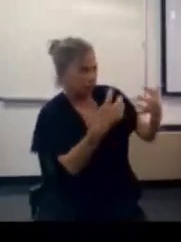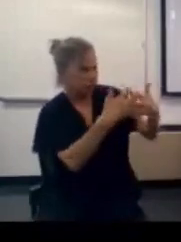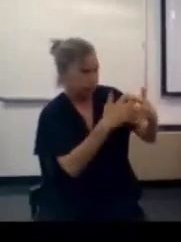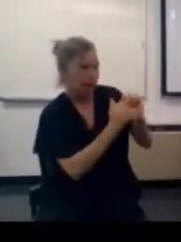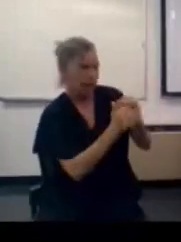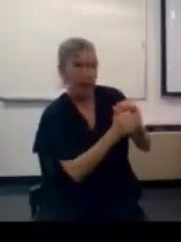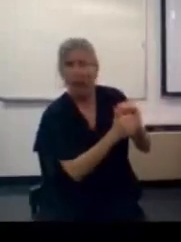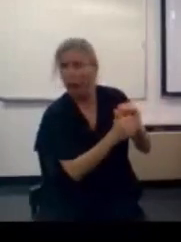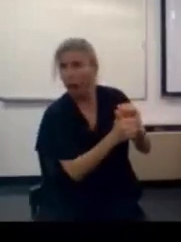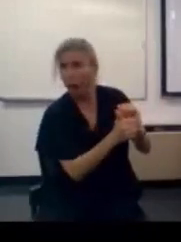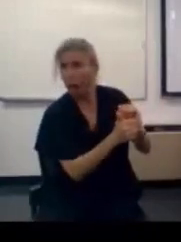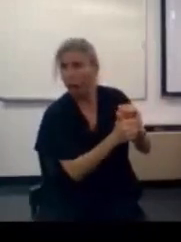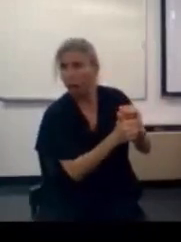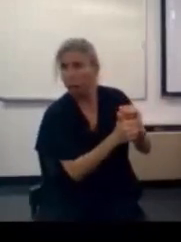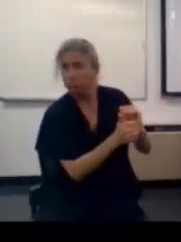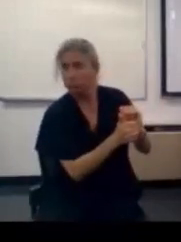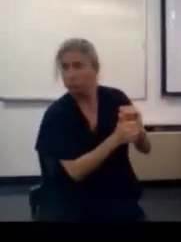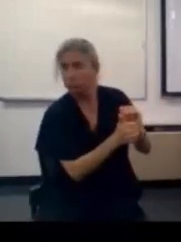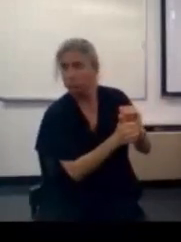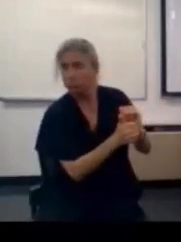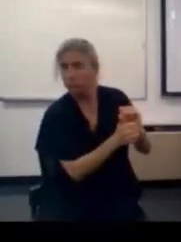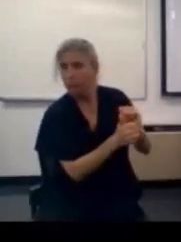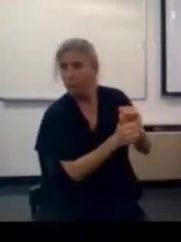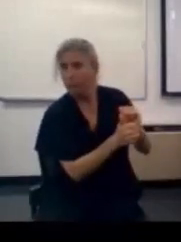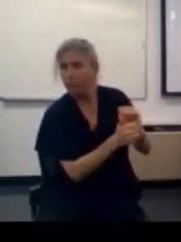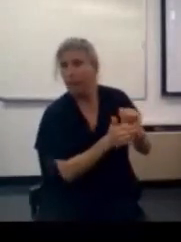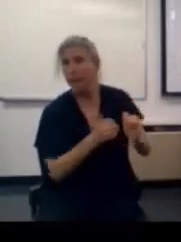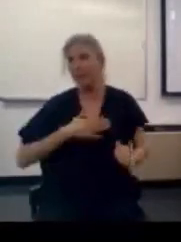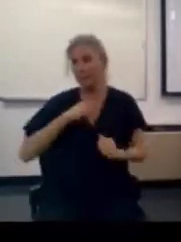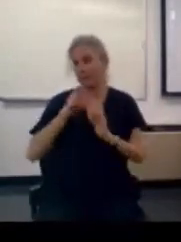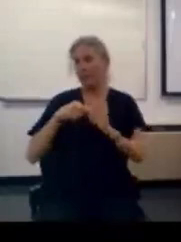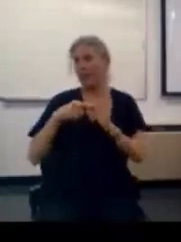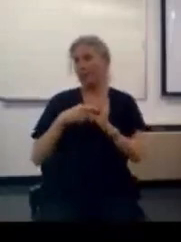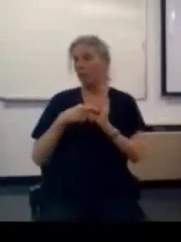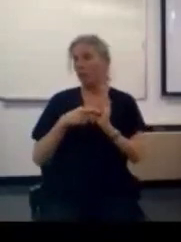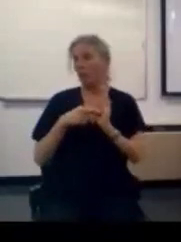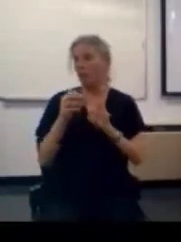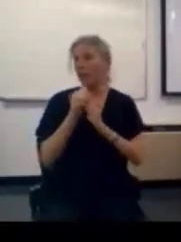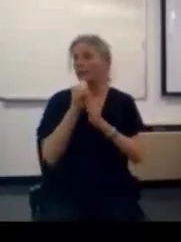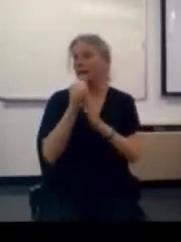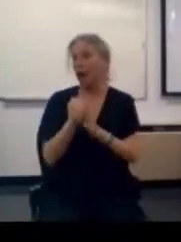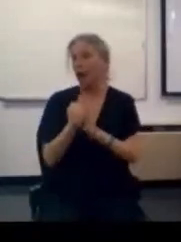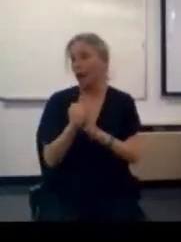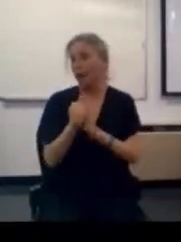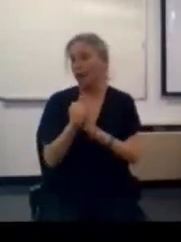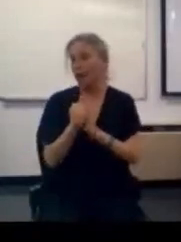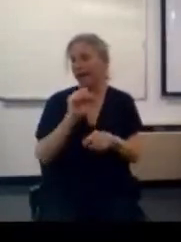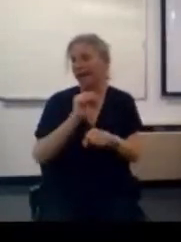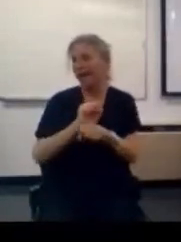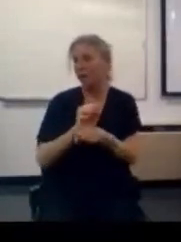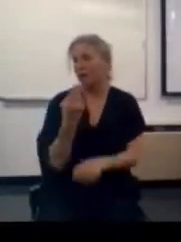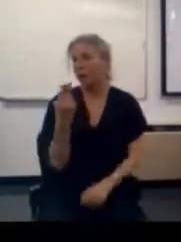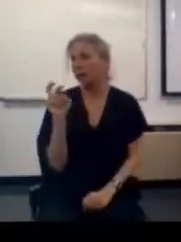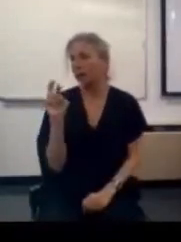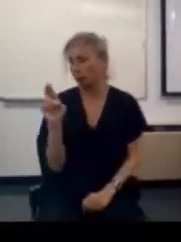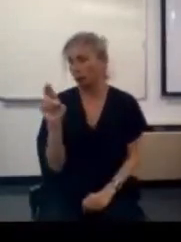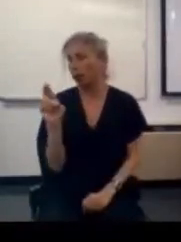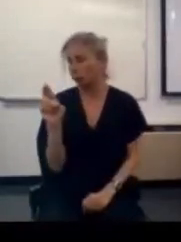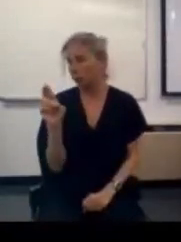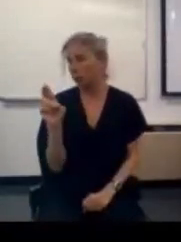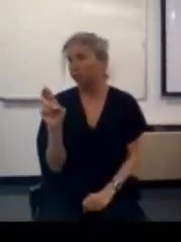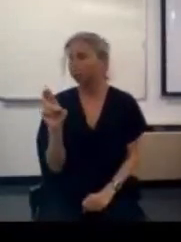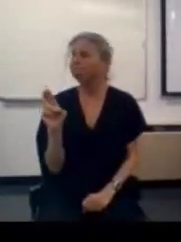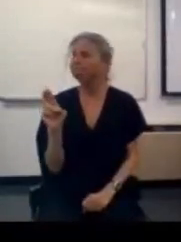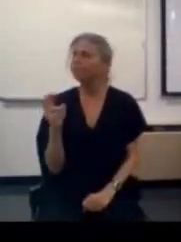obtain a level of knowledge that they may not have any experience with. And so that is kind of our role, is to kind of guide the